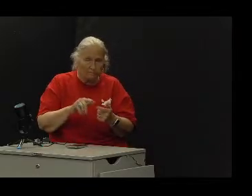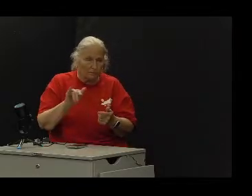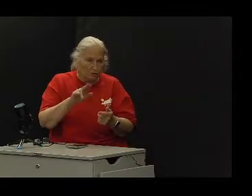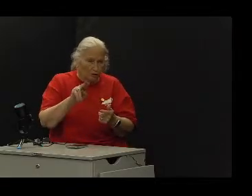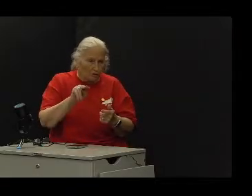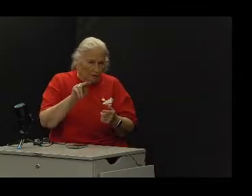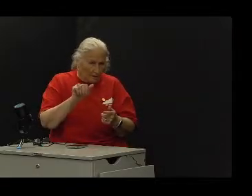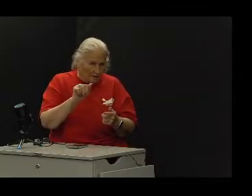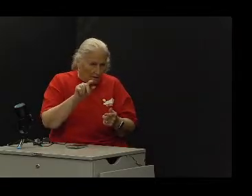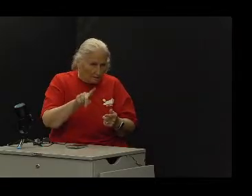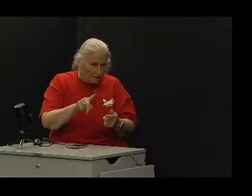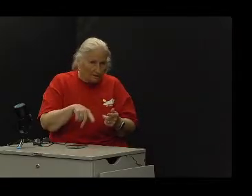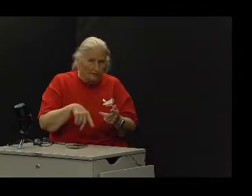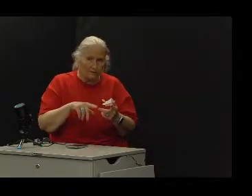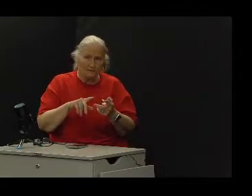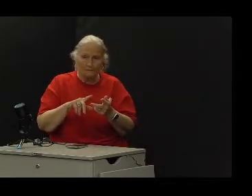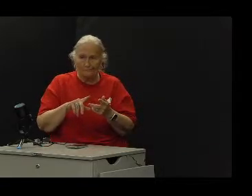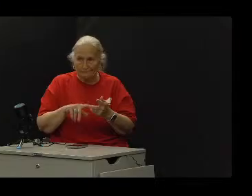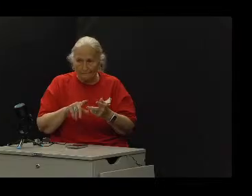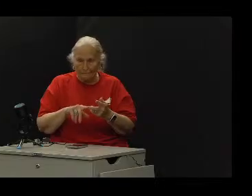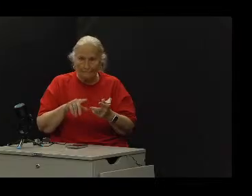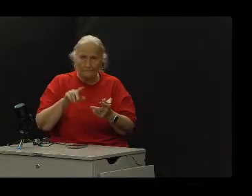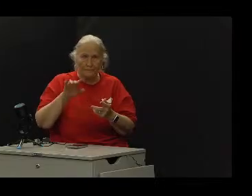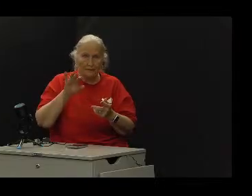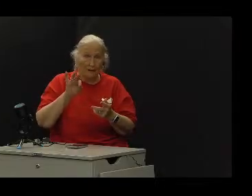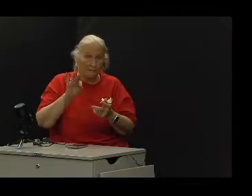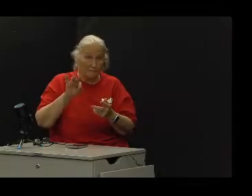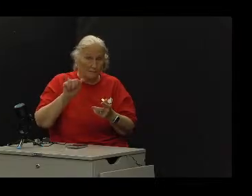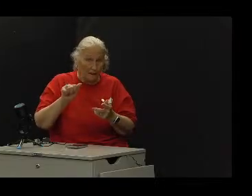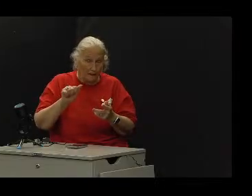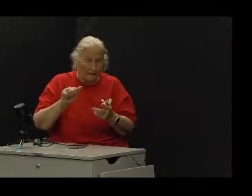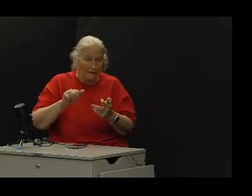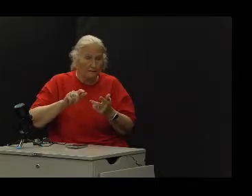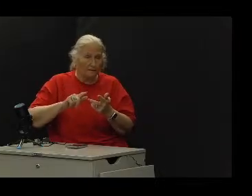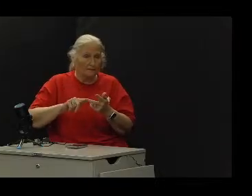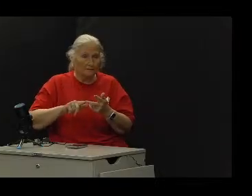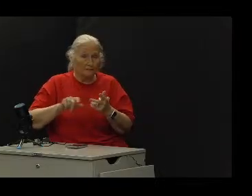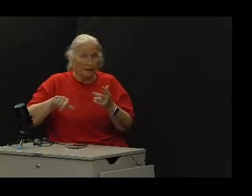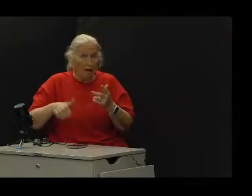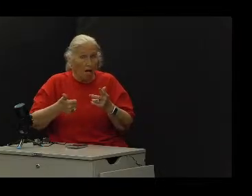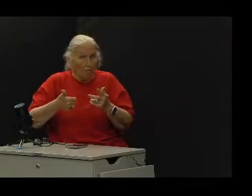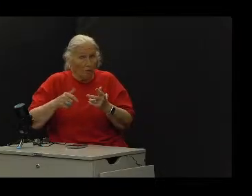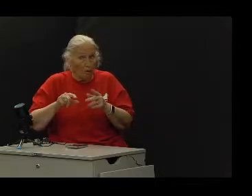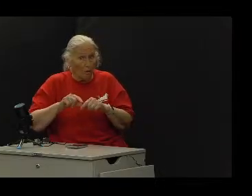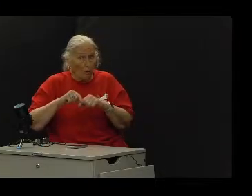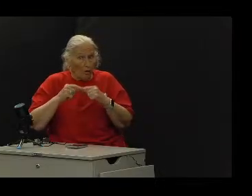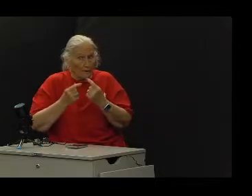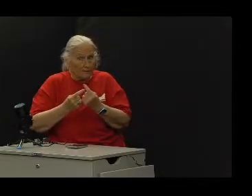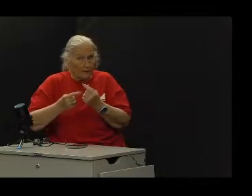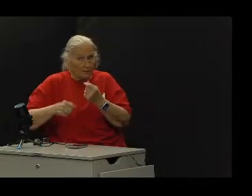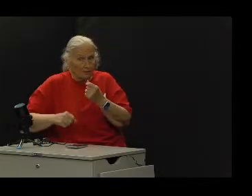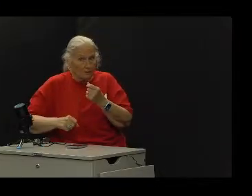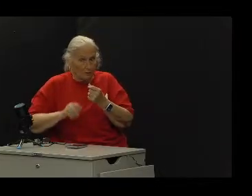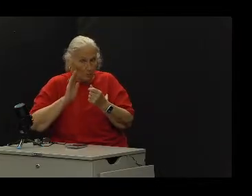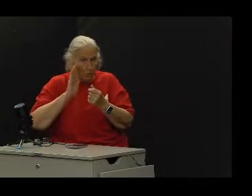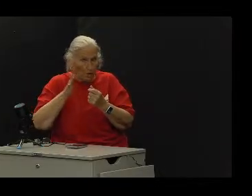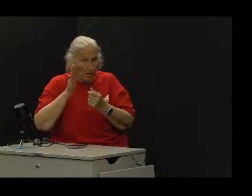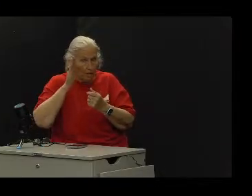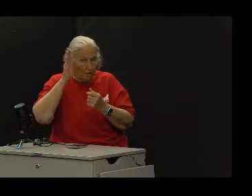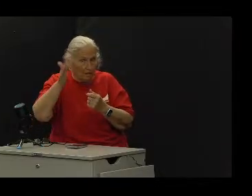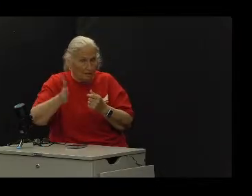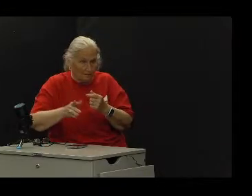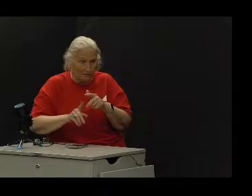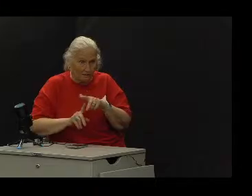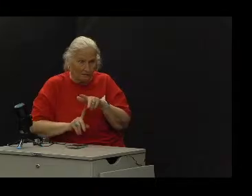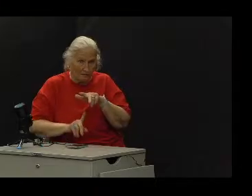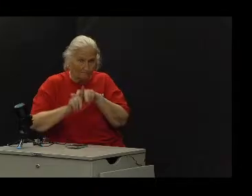And now, moving on to the student body government and junior NAD, FFA, and other